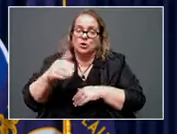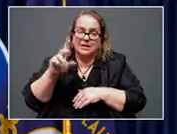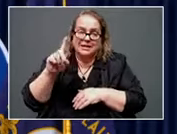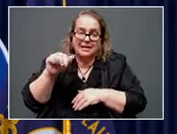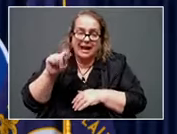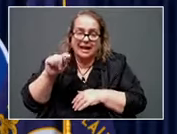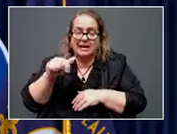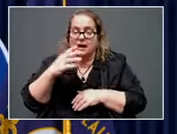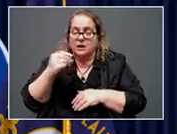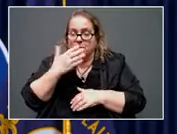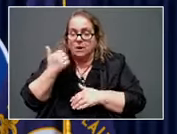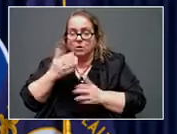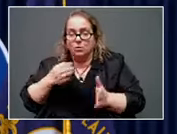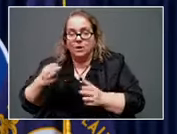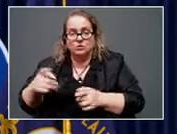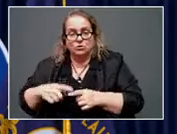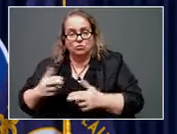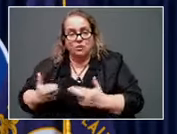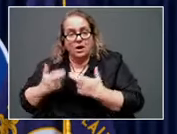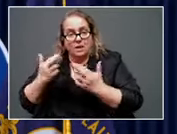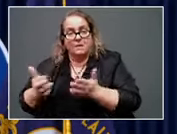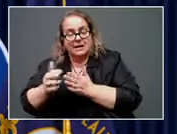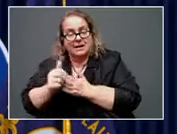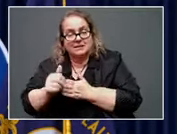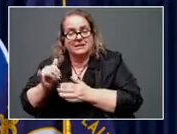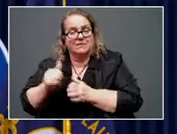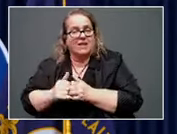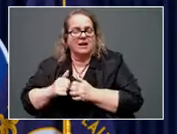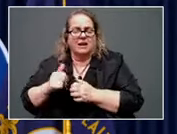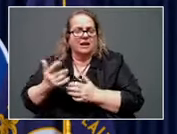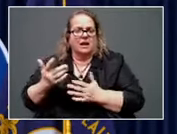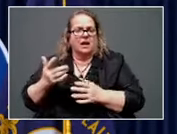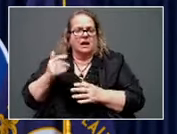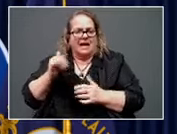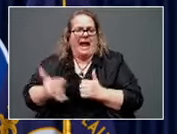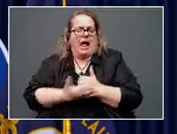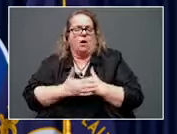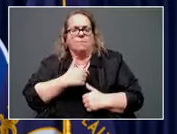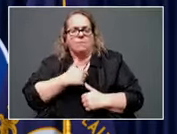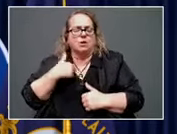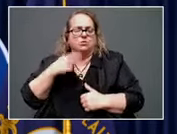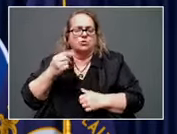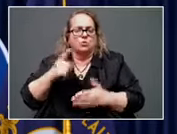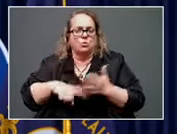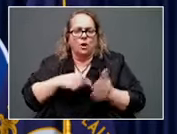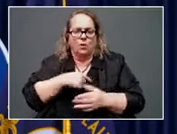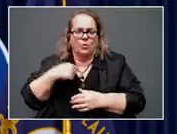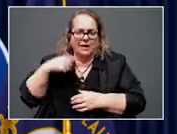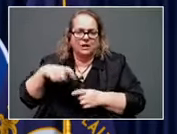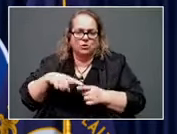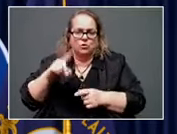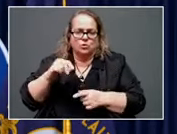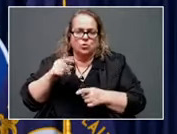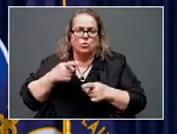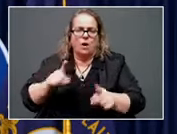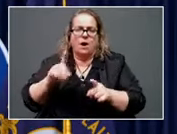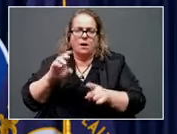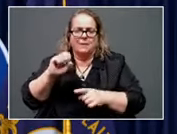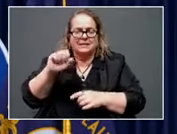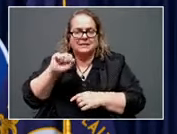recommend guidance like I just shared that are less intrusive, but can still help us to do what we need to do while being safe. I want to thank you for